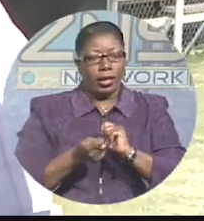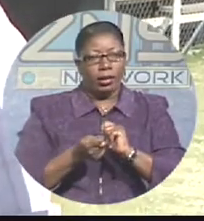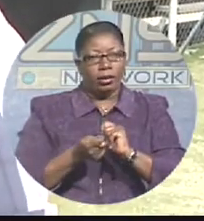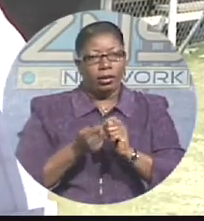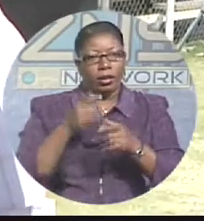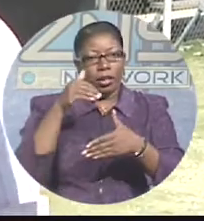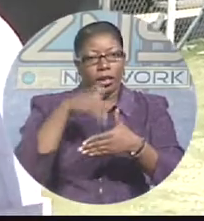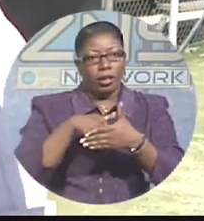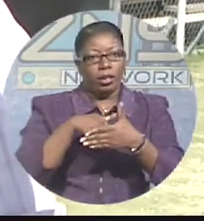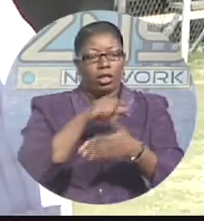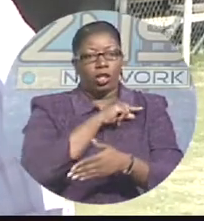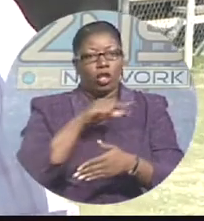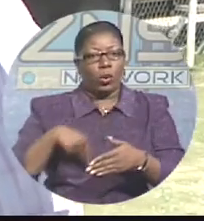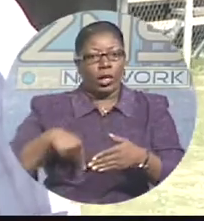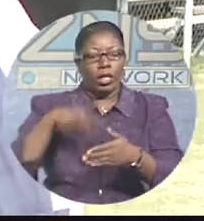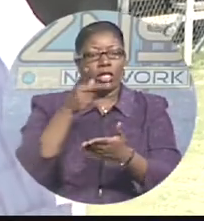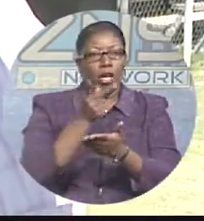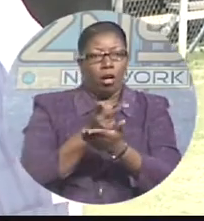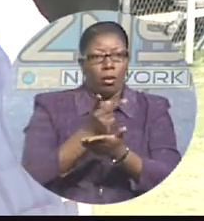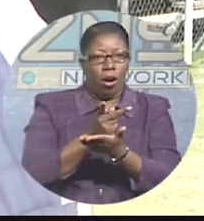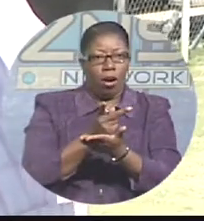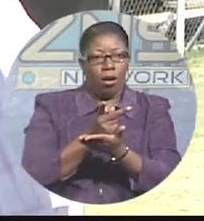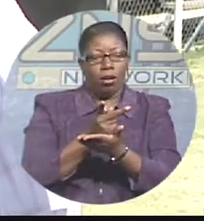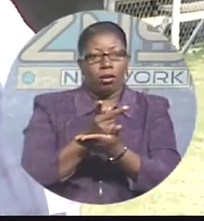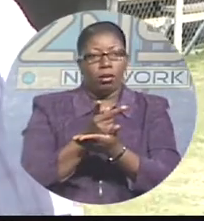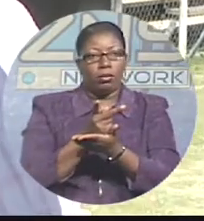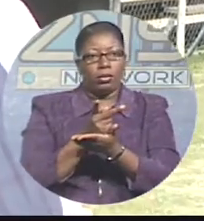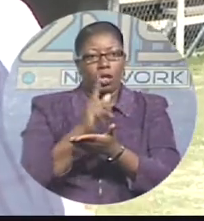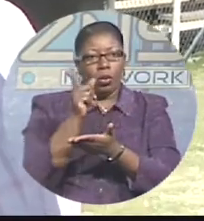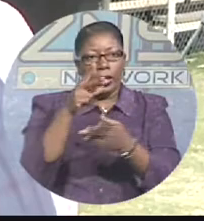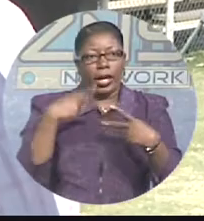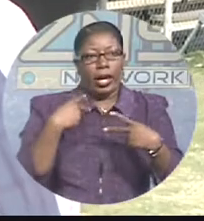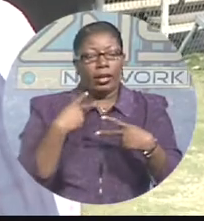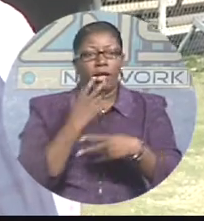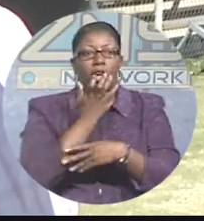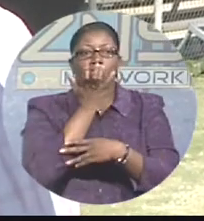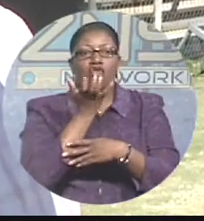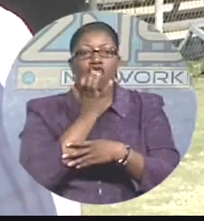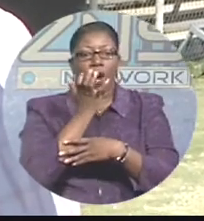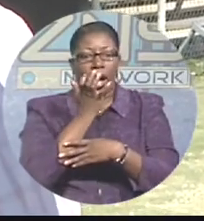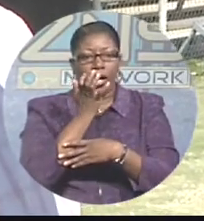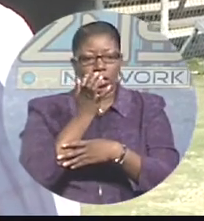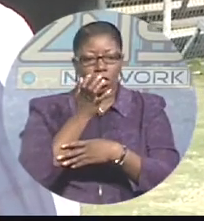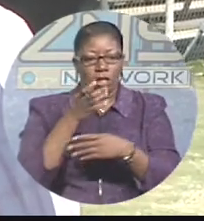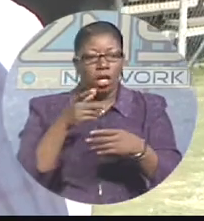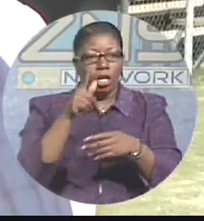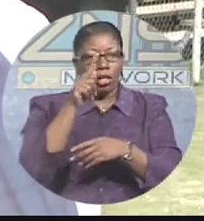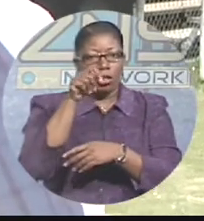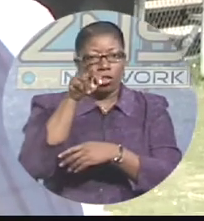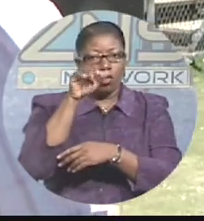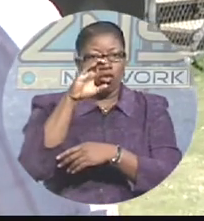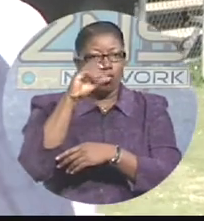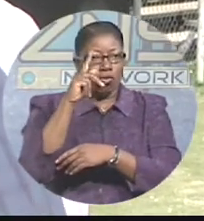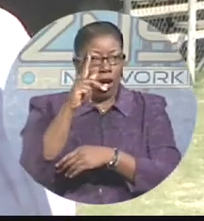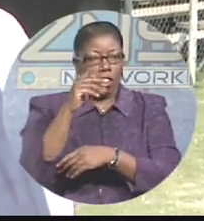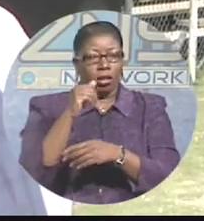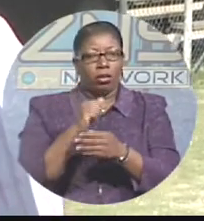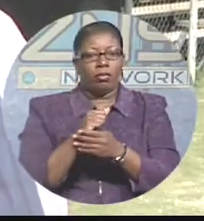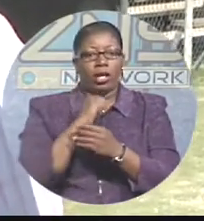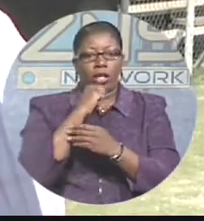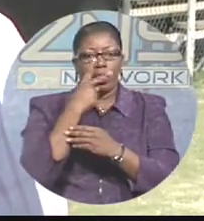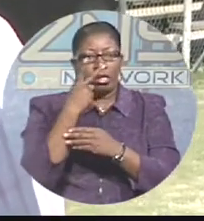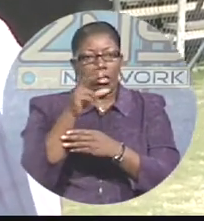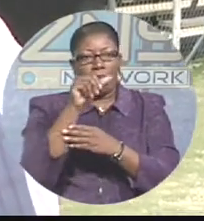in Queens Park, the Queens Park where they had a grass track. Apparently, I didn't see any